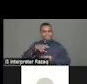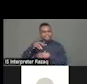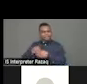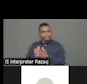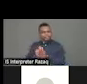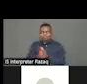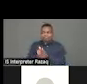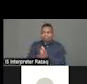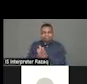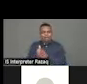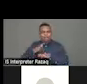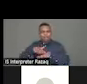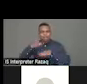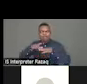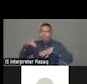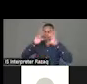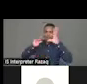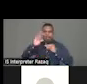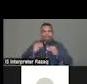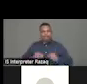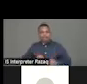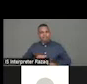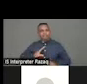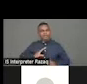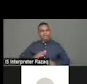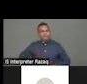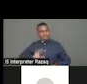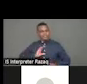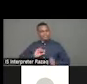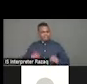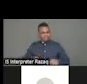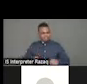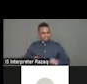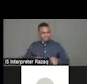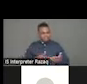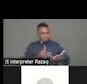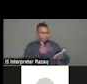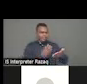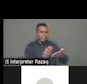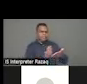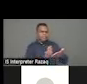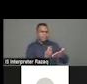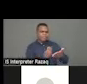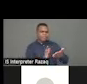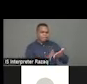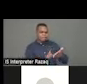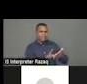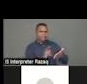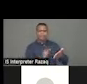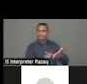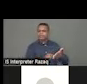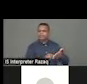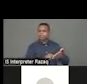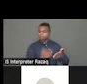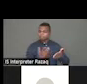Furthermore, the audiobooks help children with limited fine motor skills to read from one page